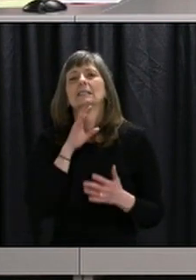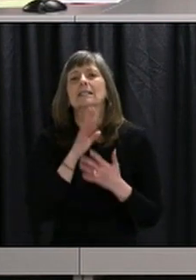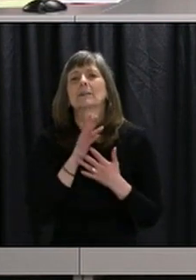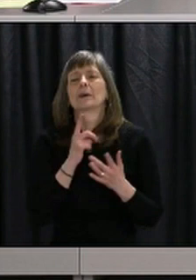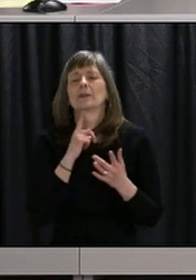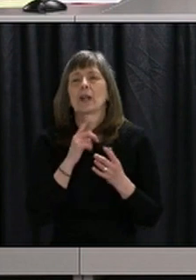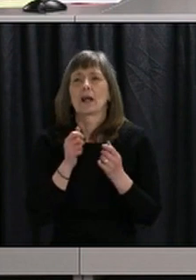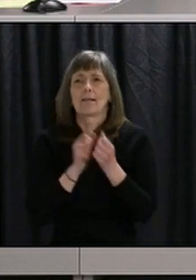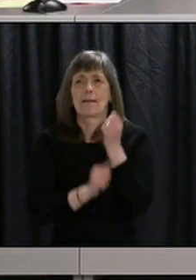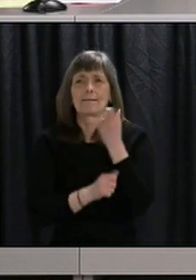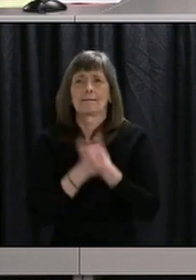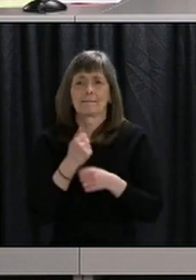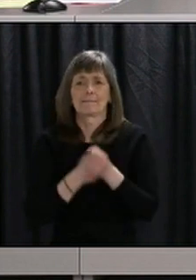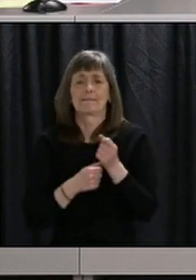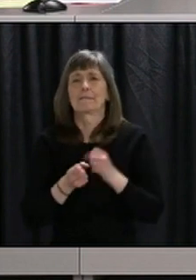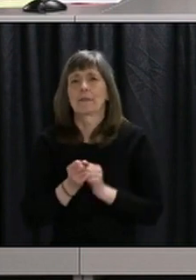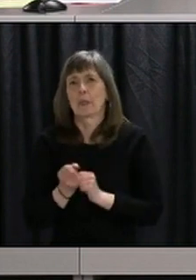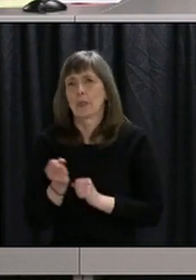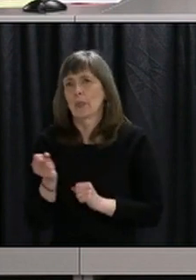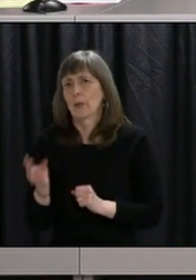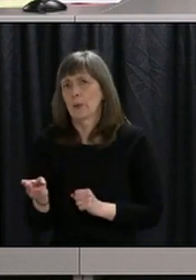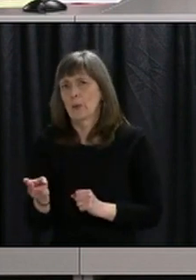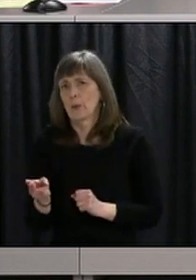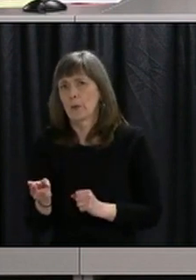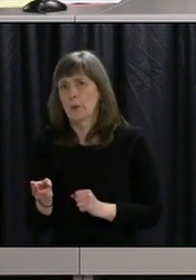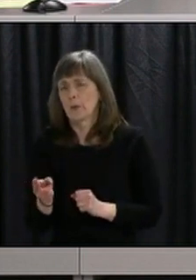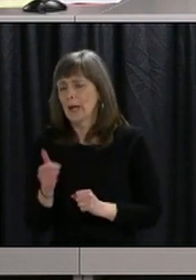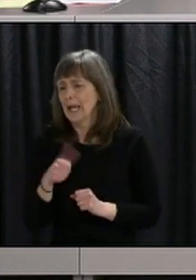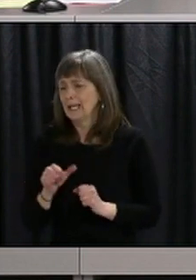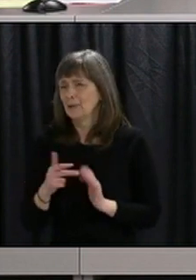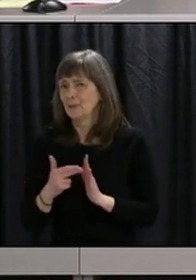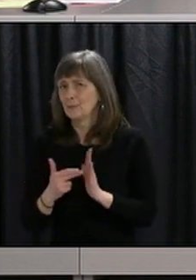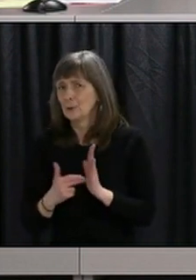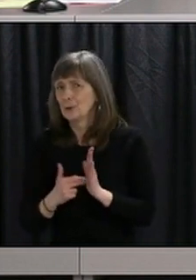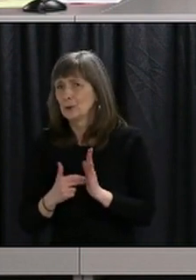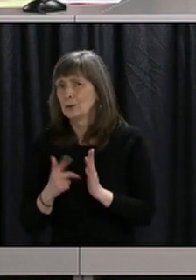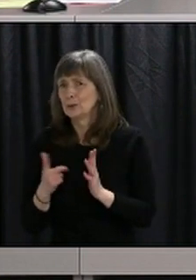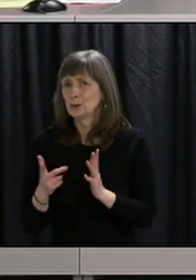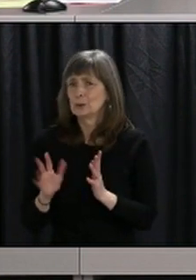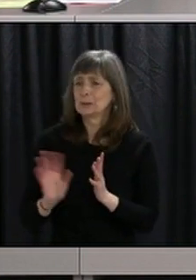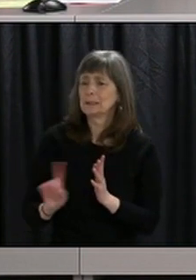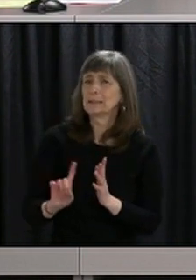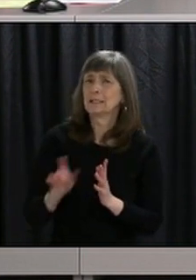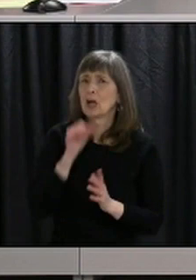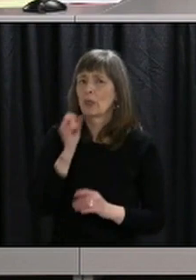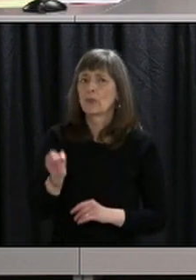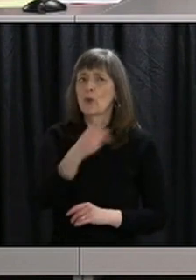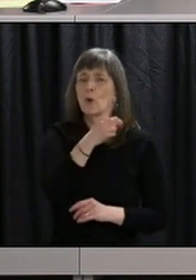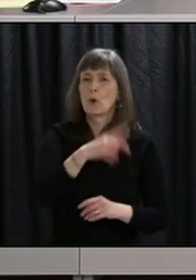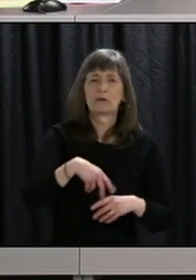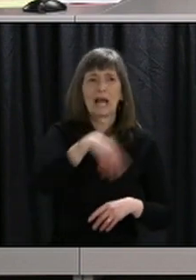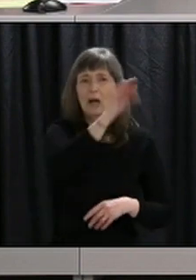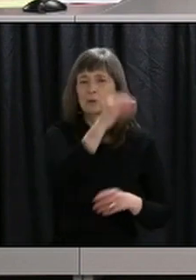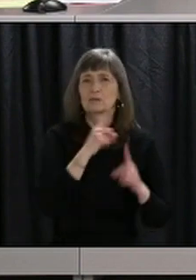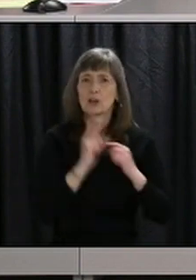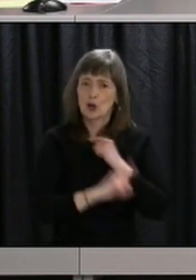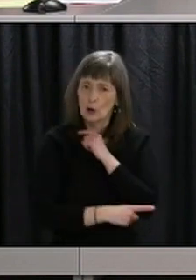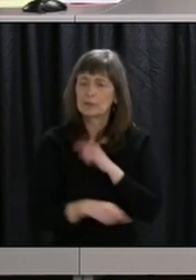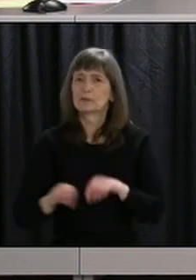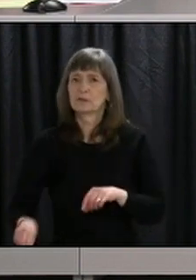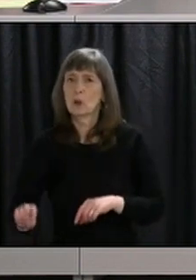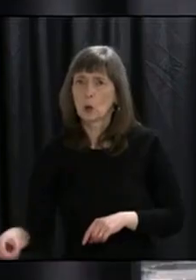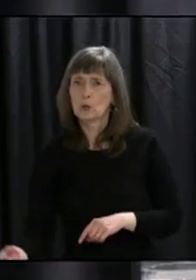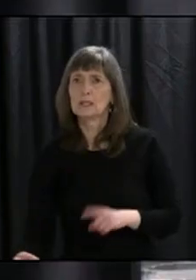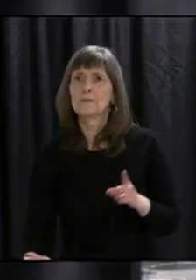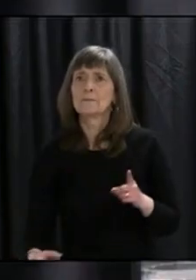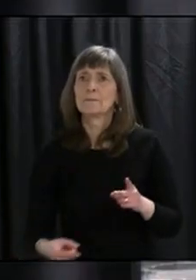spitting right in front of other. I know that maybe that's more of a municipal thing, but is there any way to support that kind of behavior? It's interesting you should mention that, because one of the